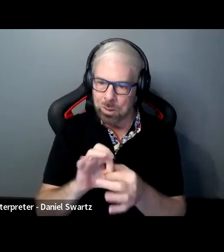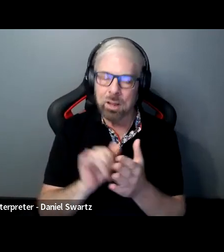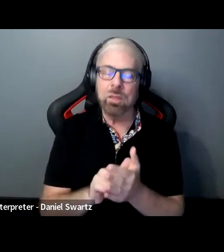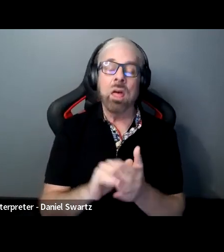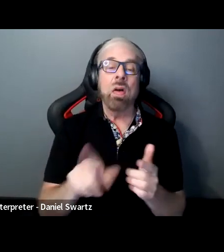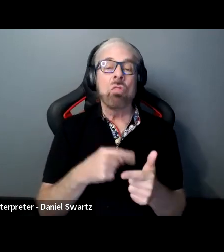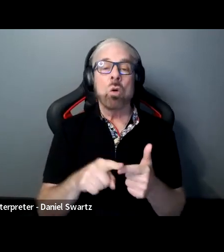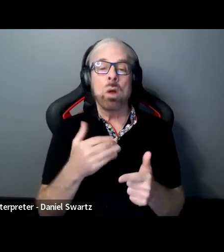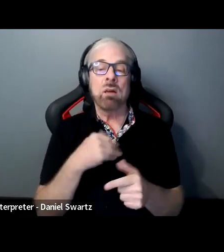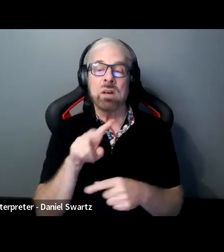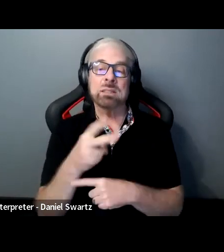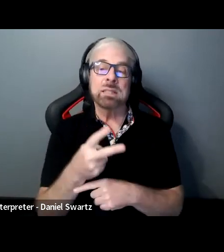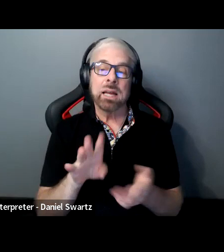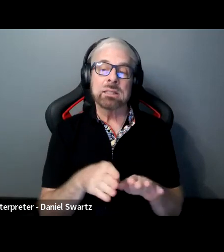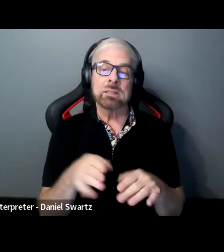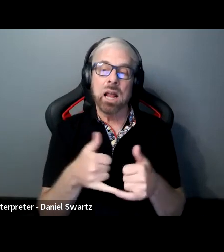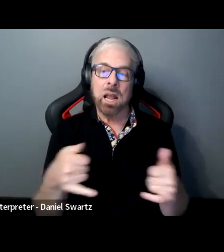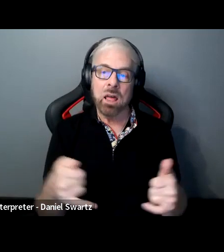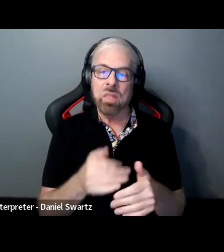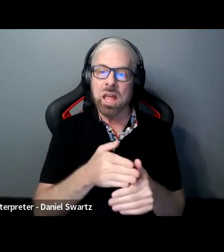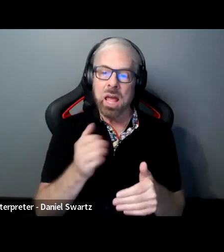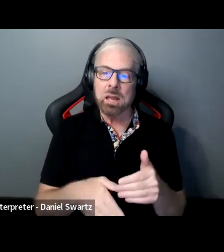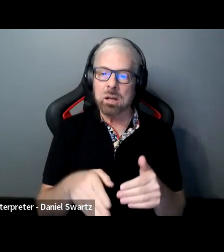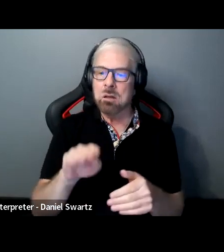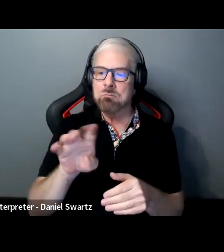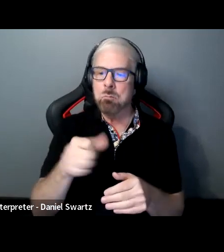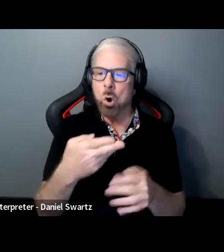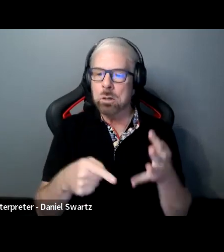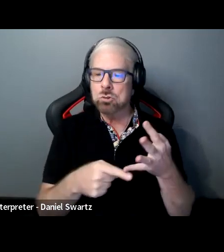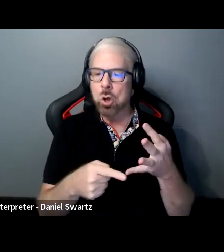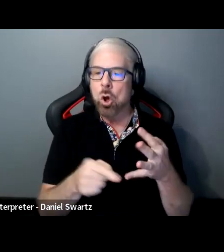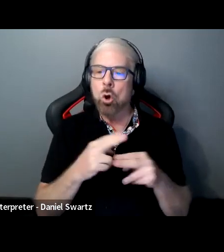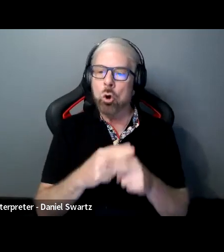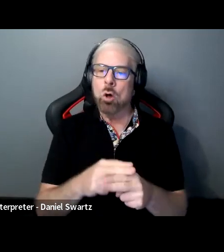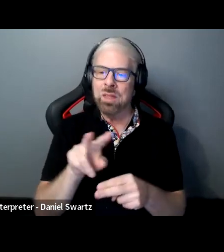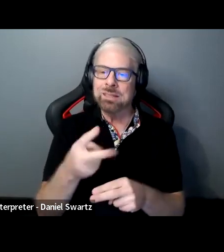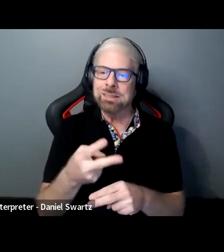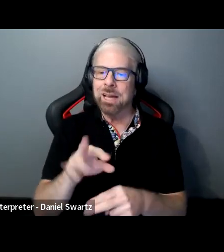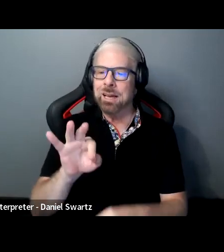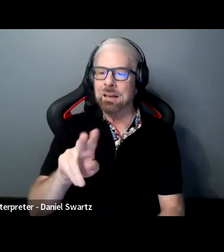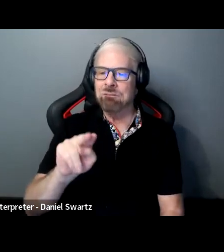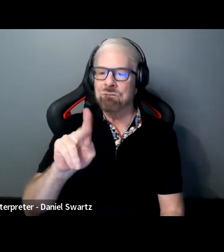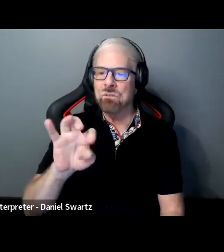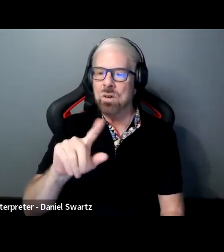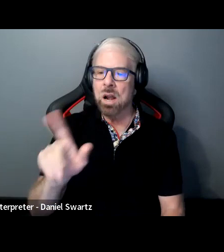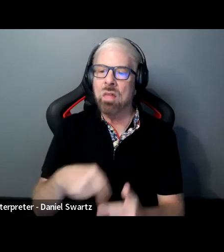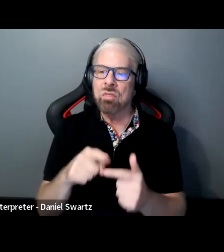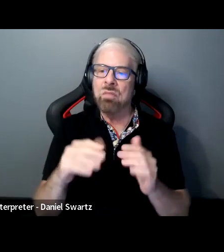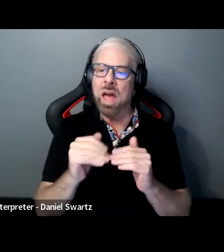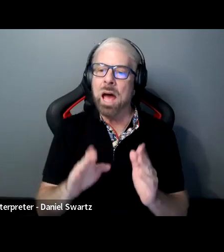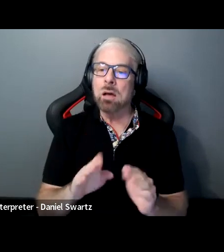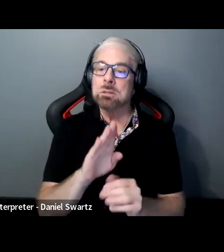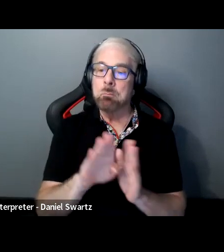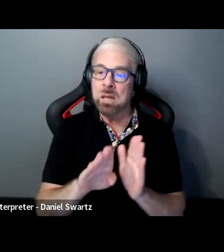And then we have a second deadline coming up at the end of March called the second funnel. And that's when House bills have to be out of Senate